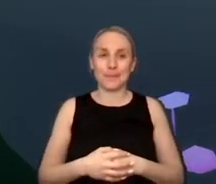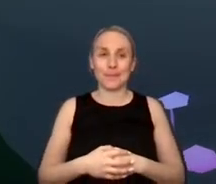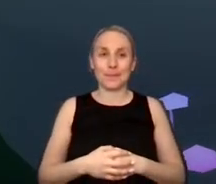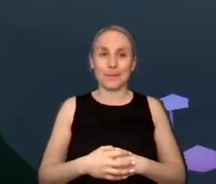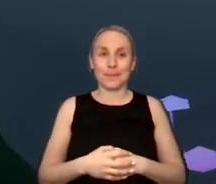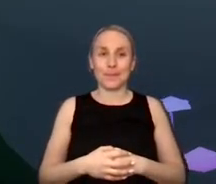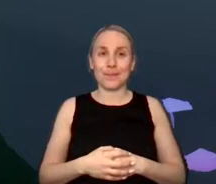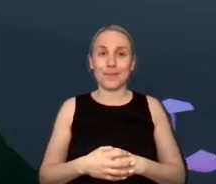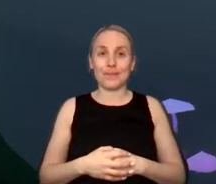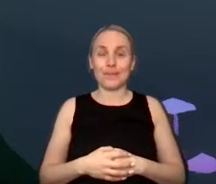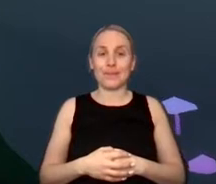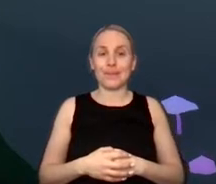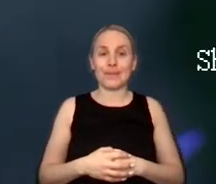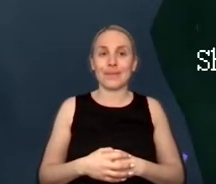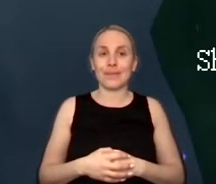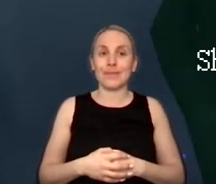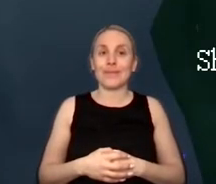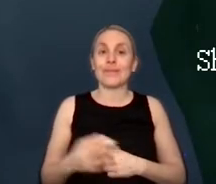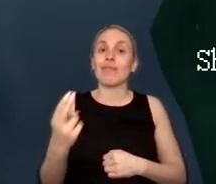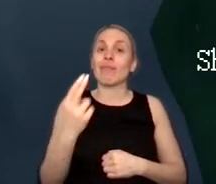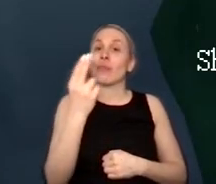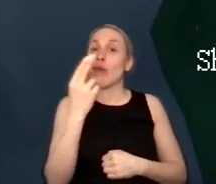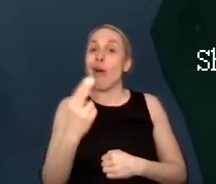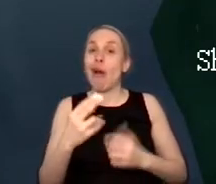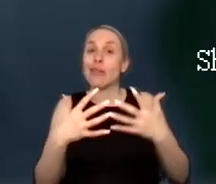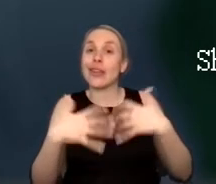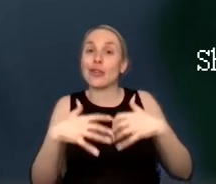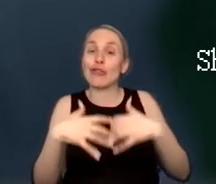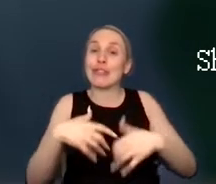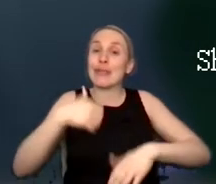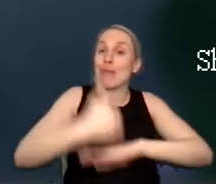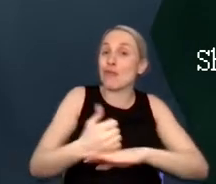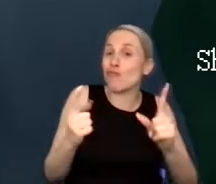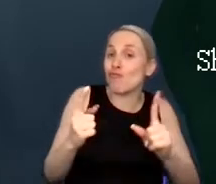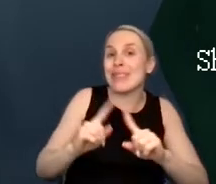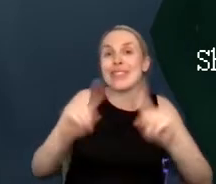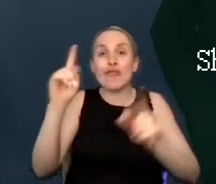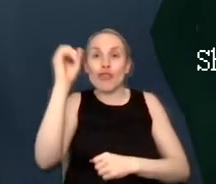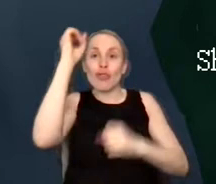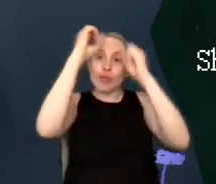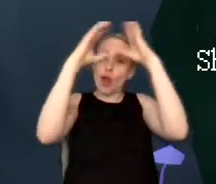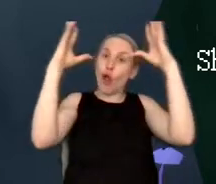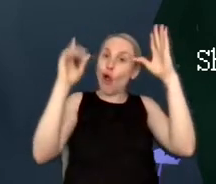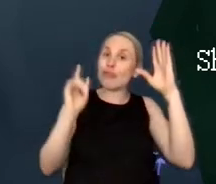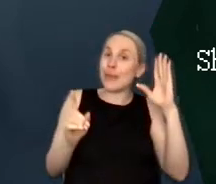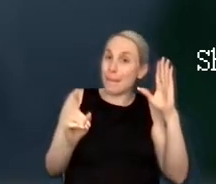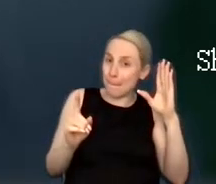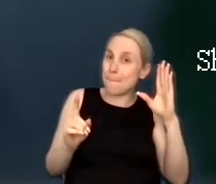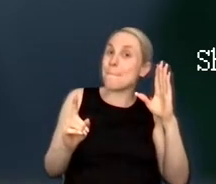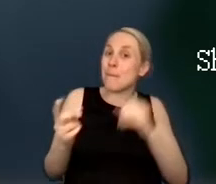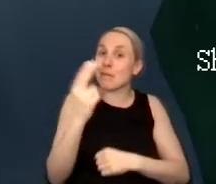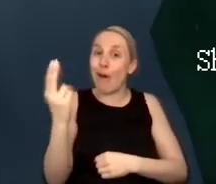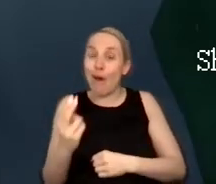made by technicians based on concepts created by. Often, art with technology is